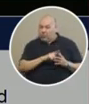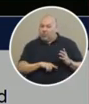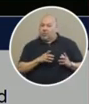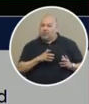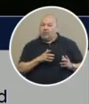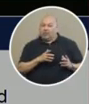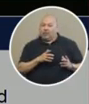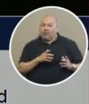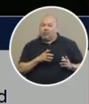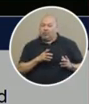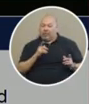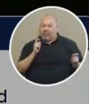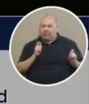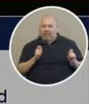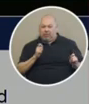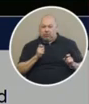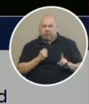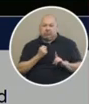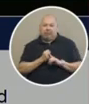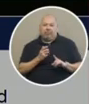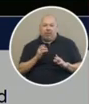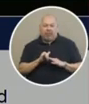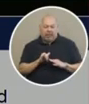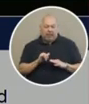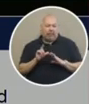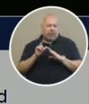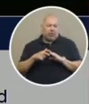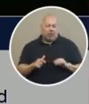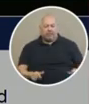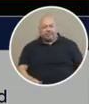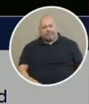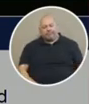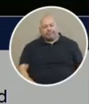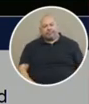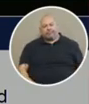the areas we're continuing to monitor that may have an impact down the road.